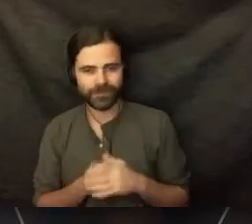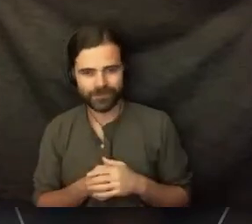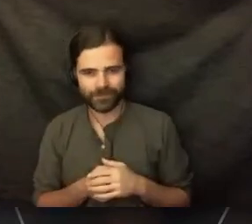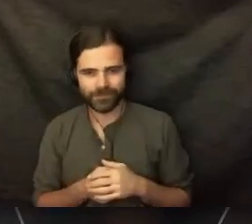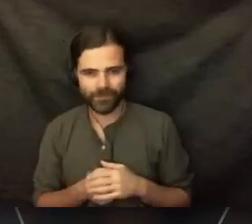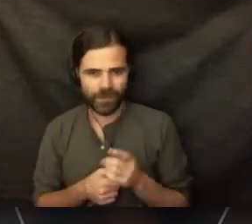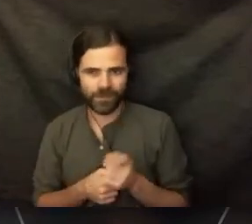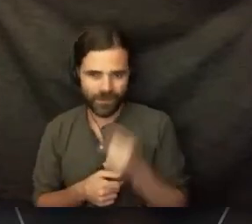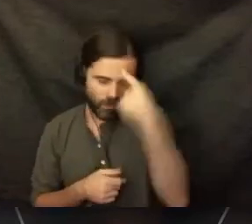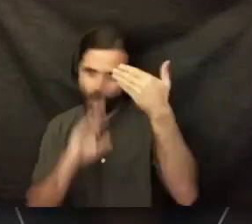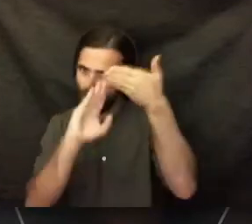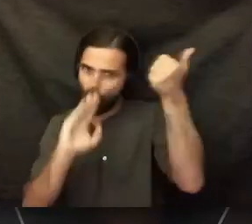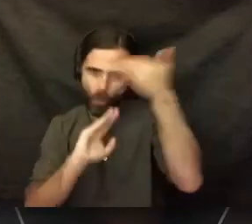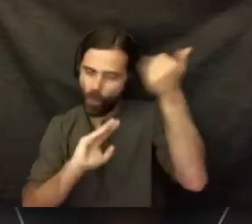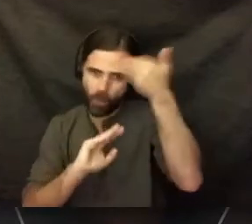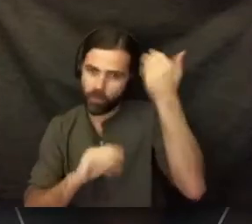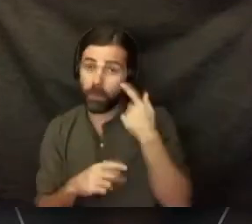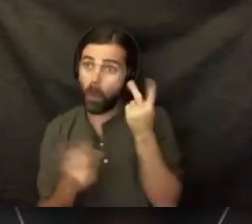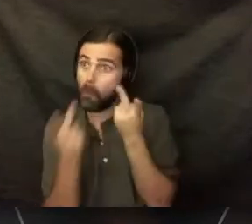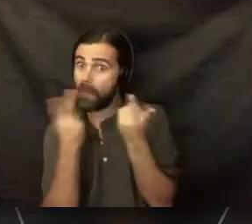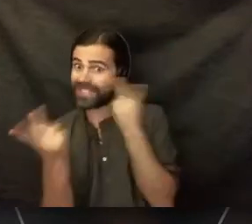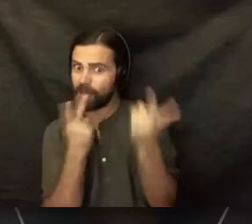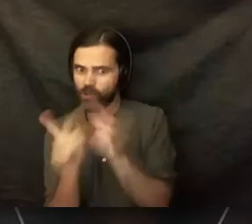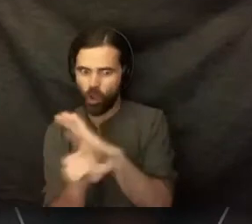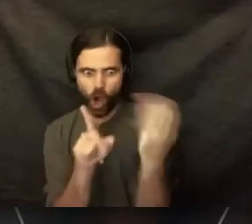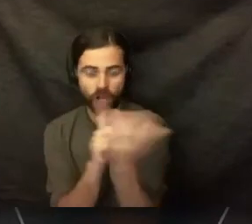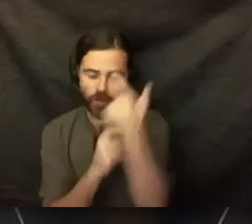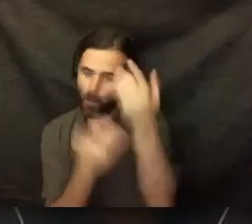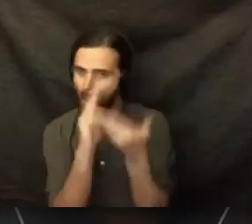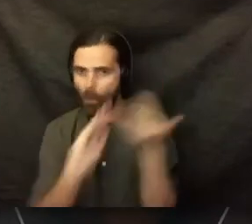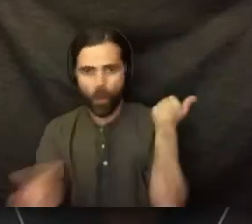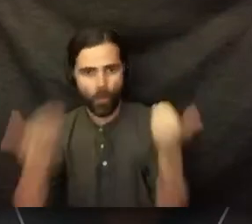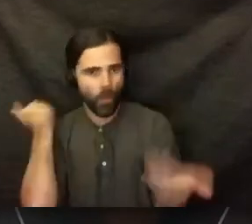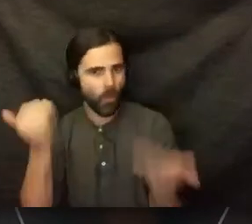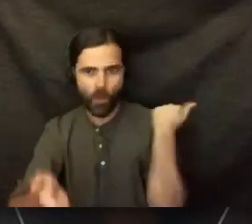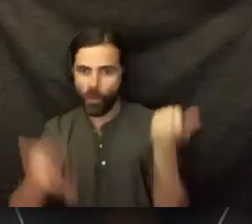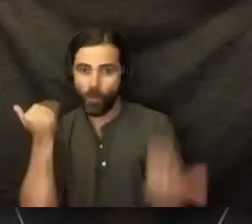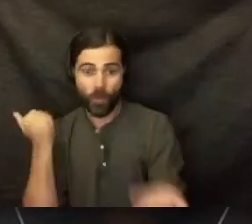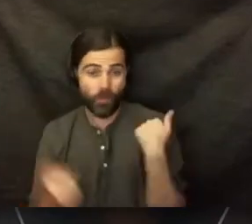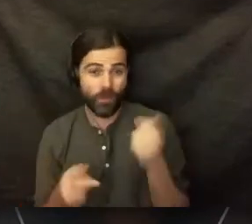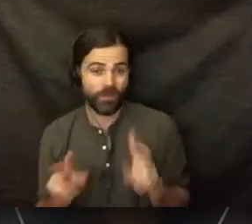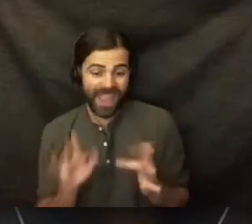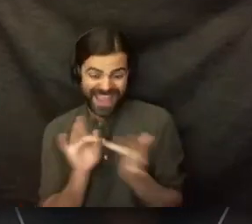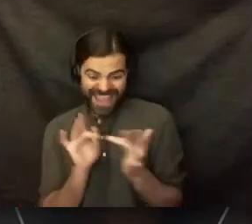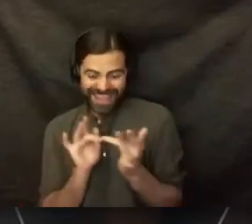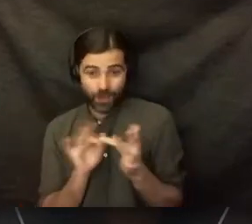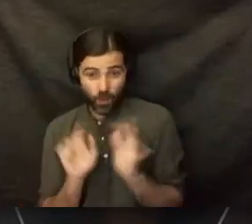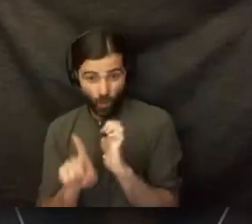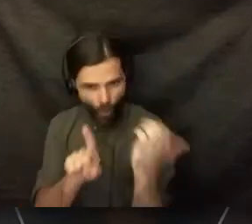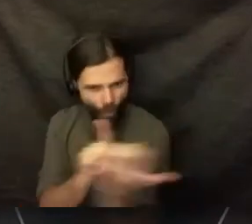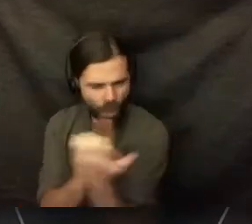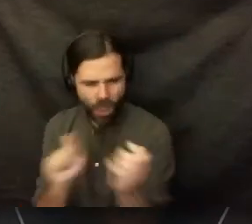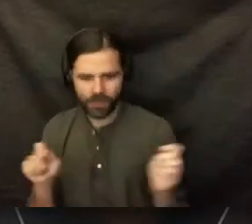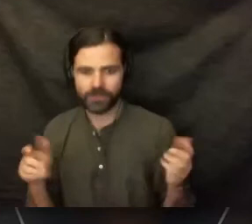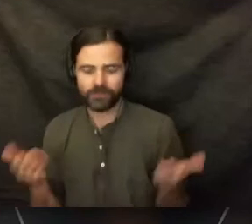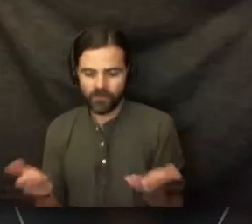to actually our perceptions, our cultural perceptions with those assets and those relationships that we talk about, our relationship with nature, that being a resource, all